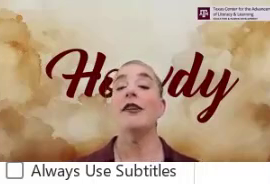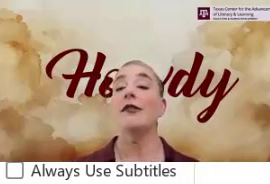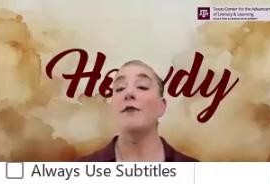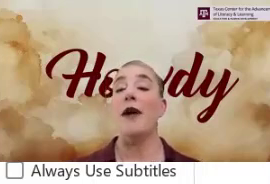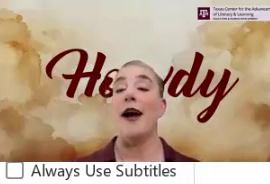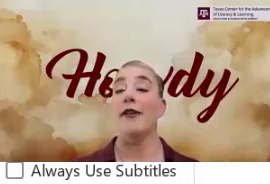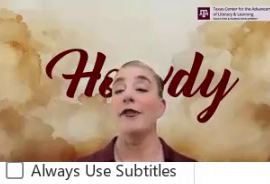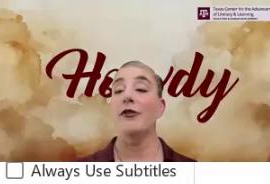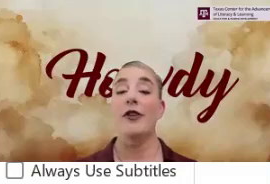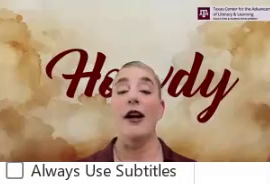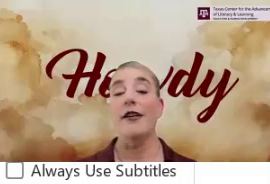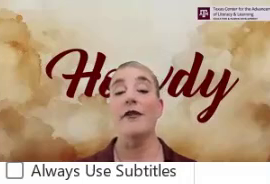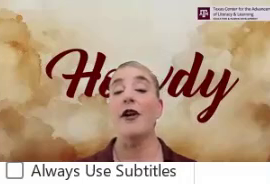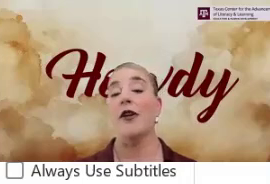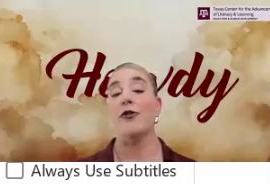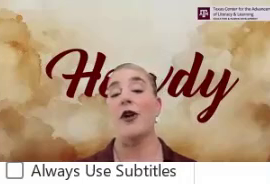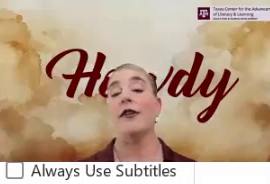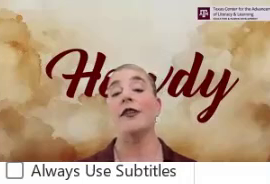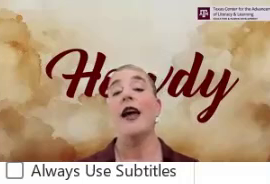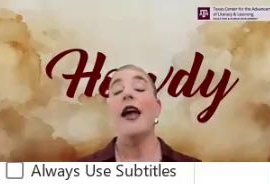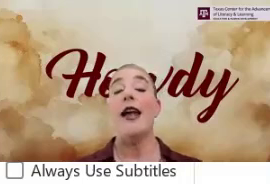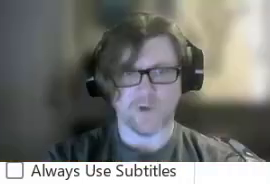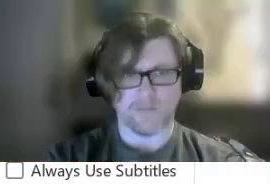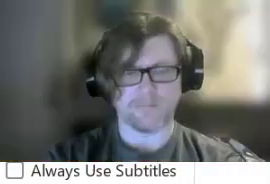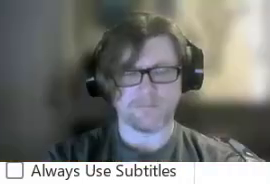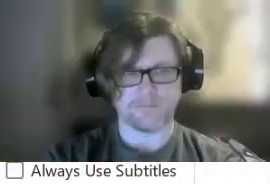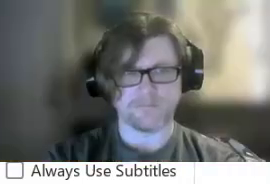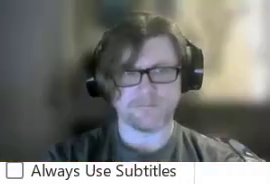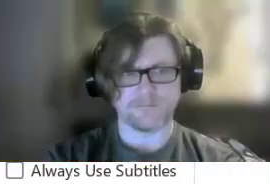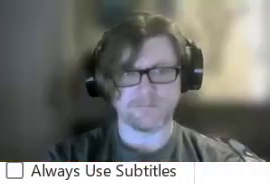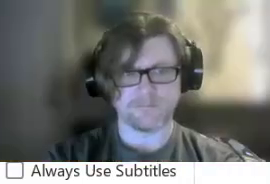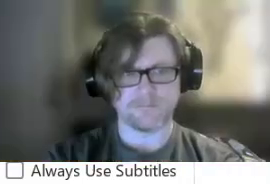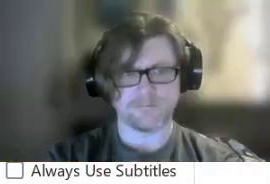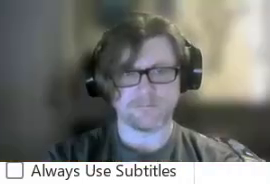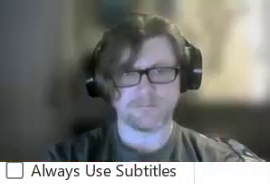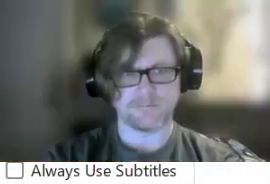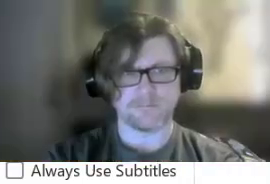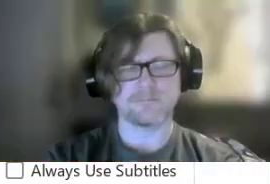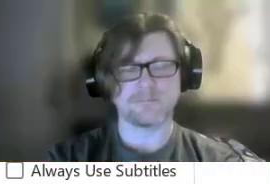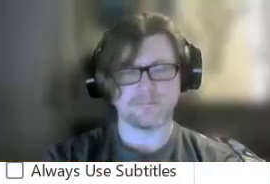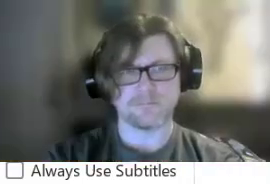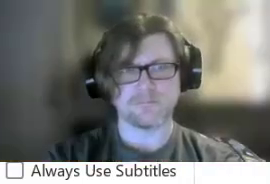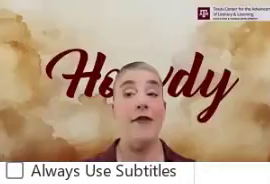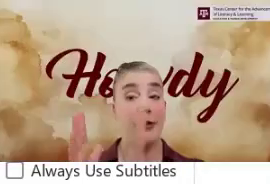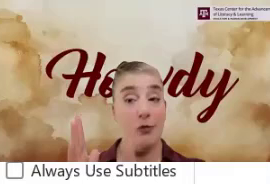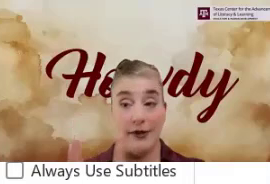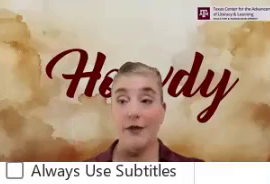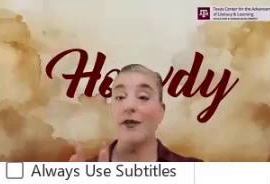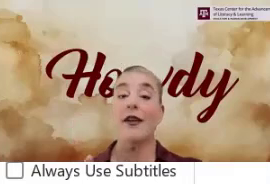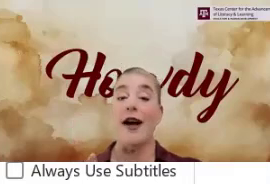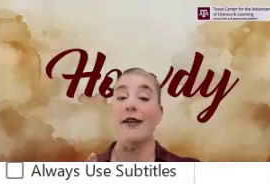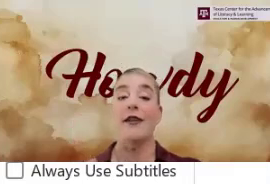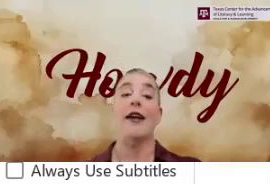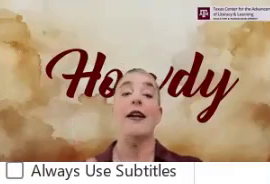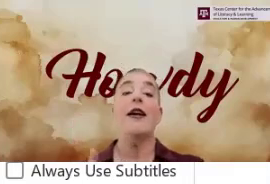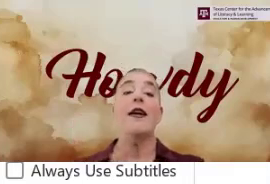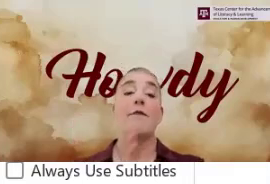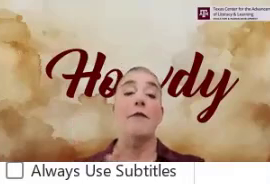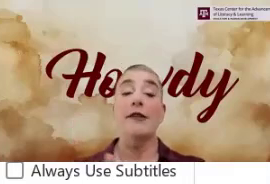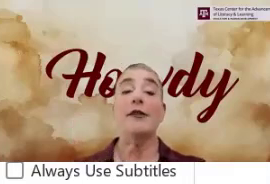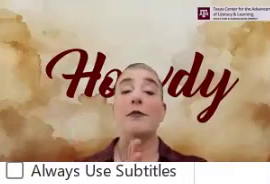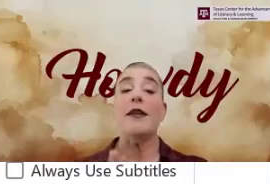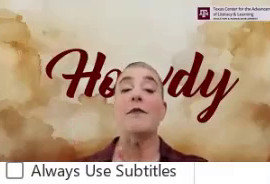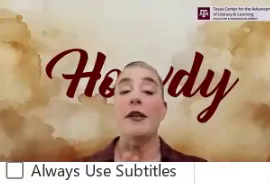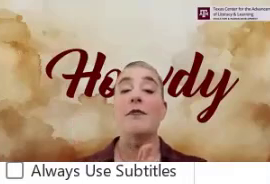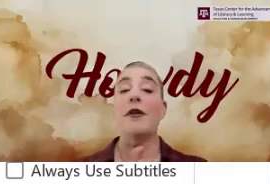know this doesn't pass. There's not enough contrast. And CAD 2.1 does have a specific guideline.